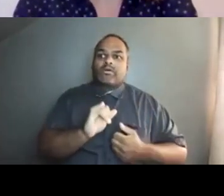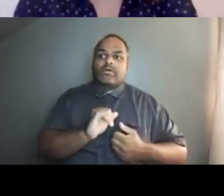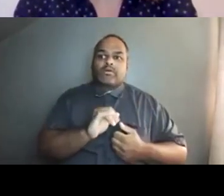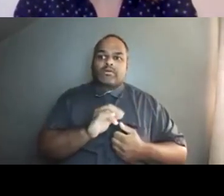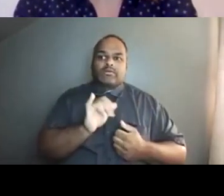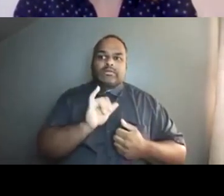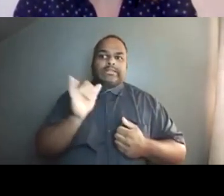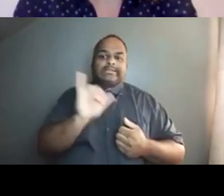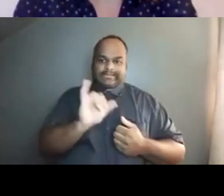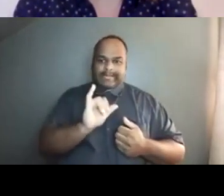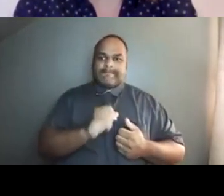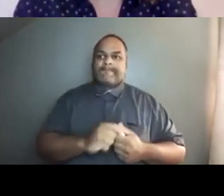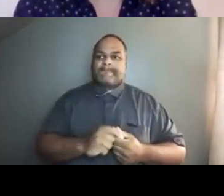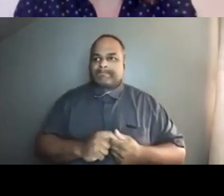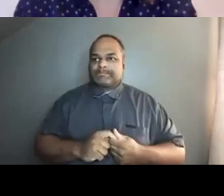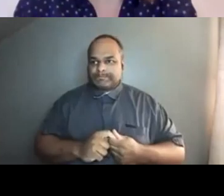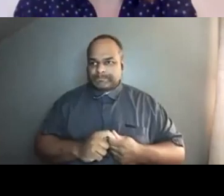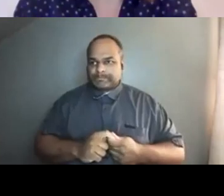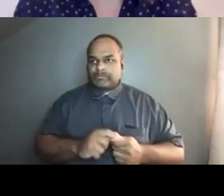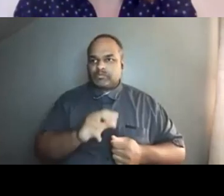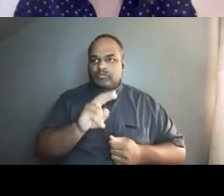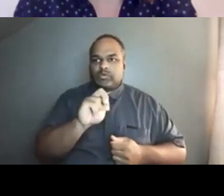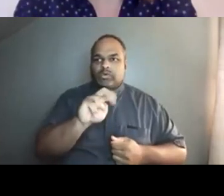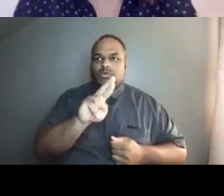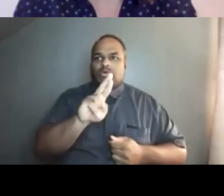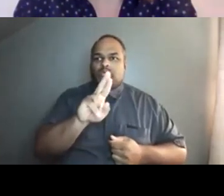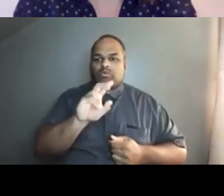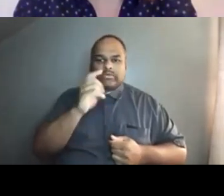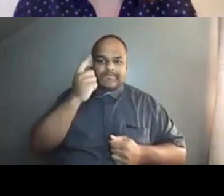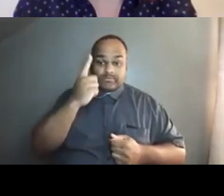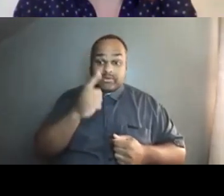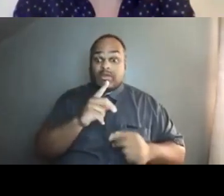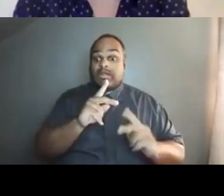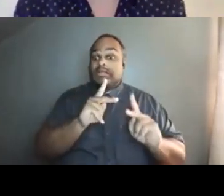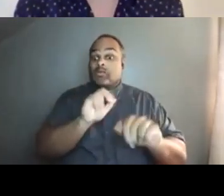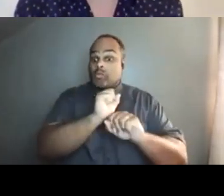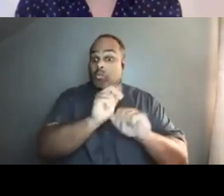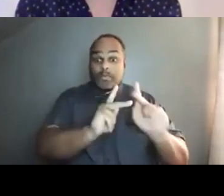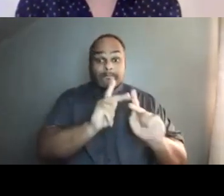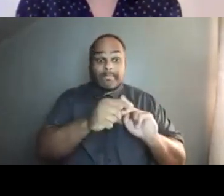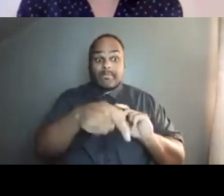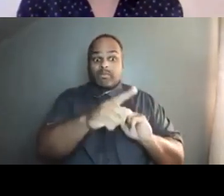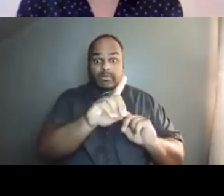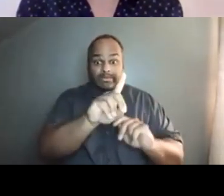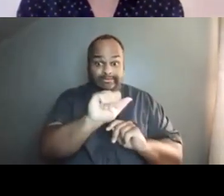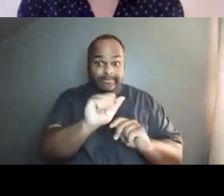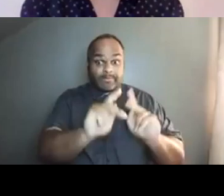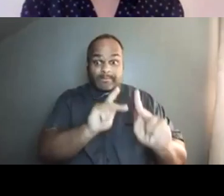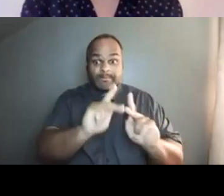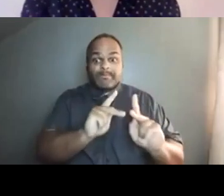Yulia see inclusion not like only work with people with disabled people, or only